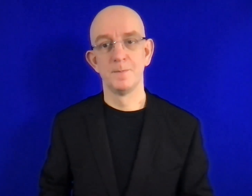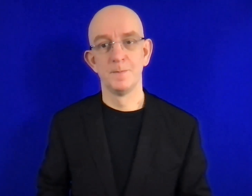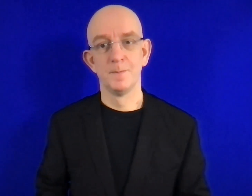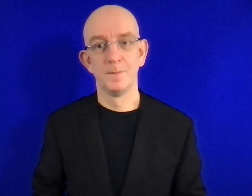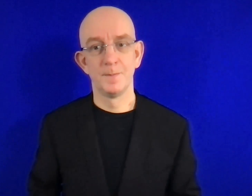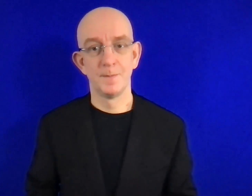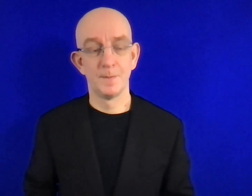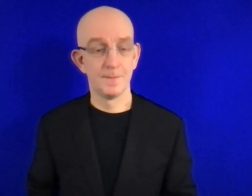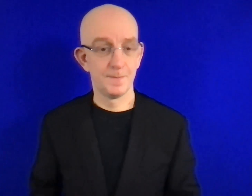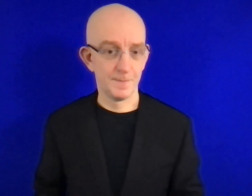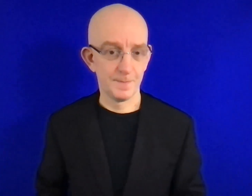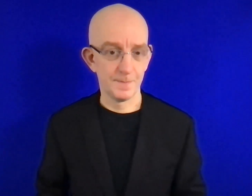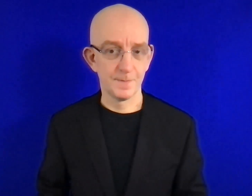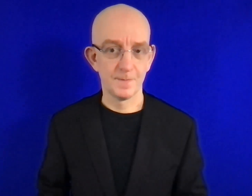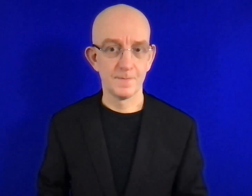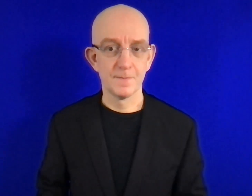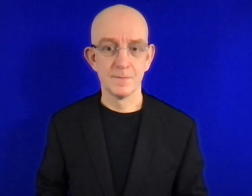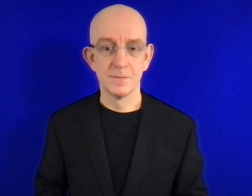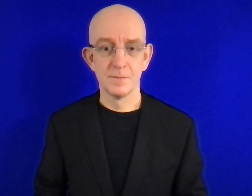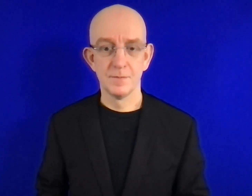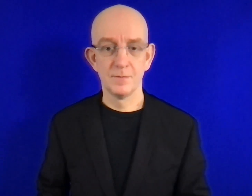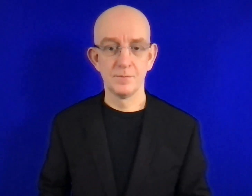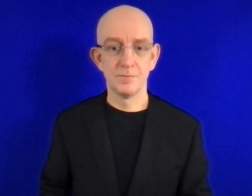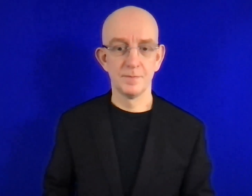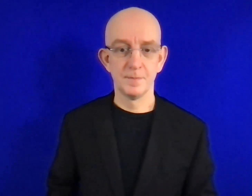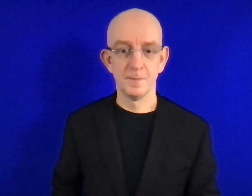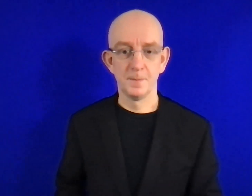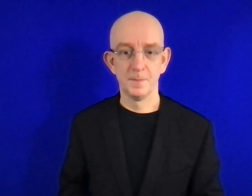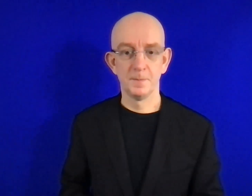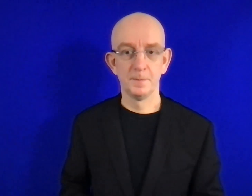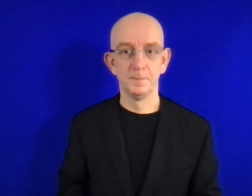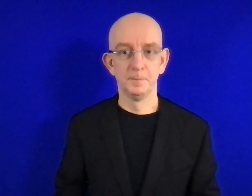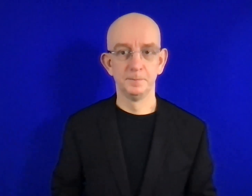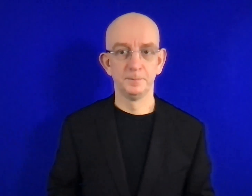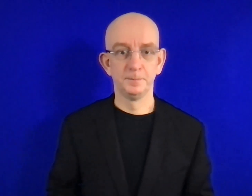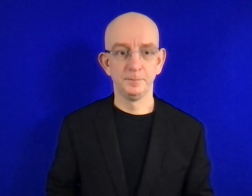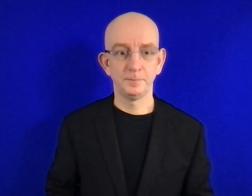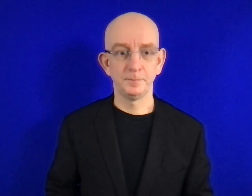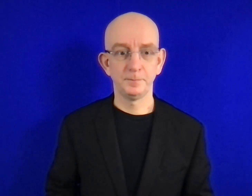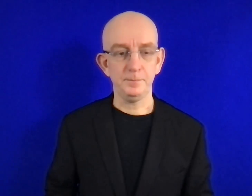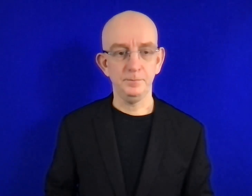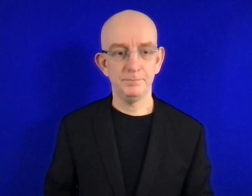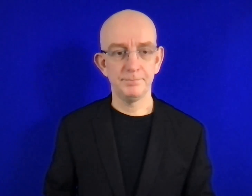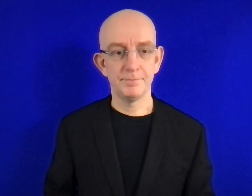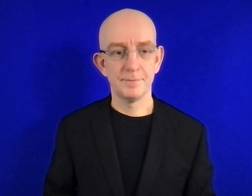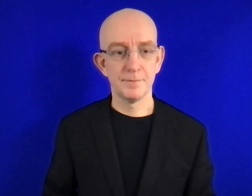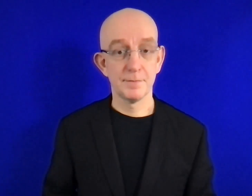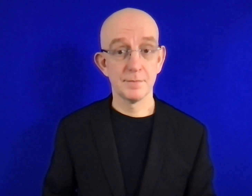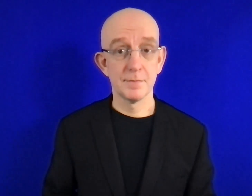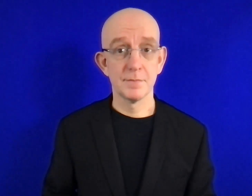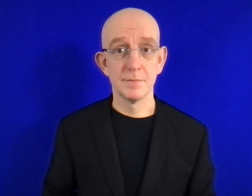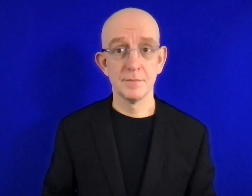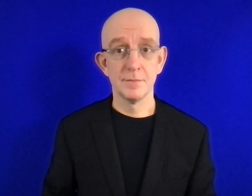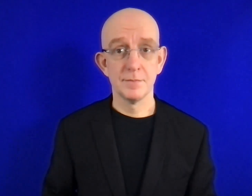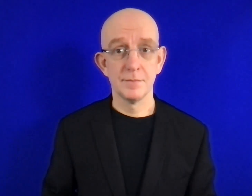for joining us today. And thank you so much to the panelists for that rich tour around the globe to see what some of the exciting